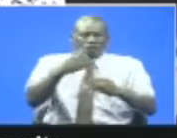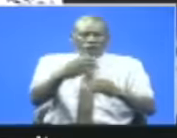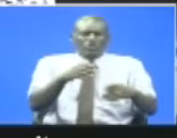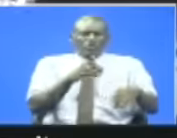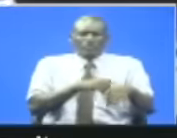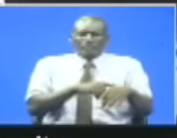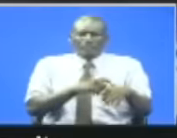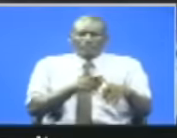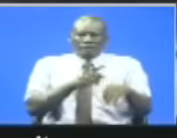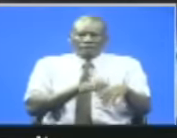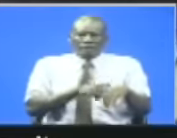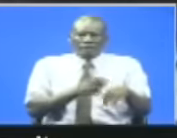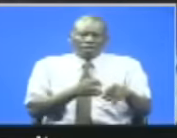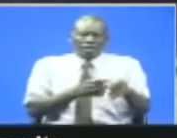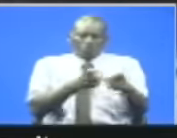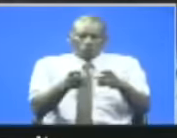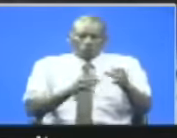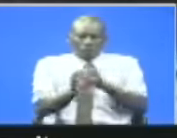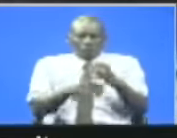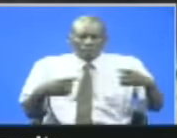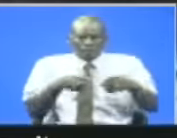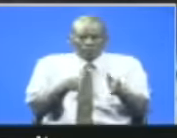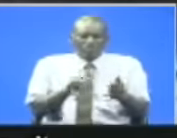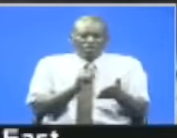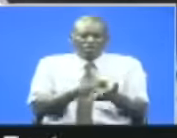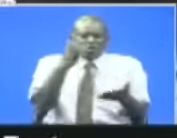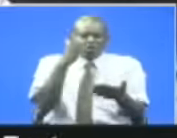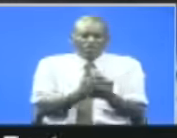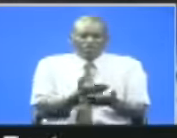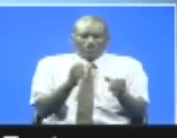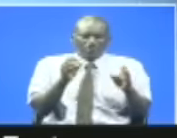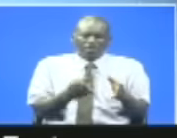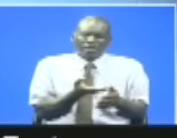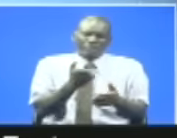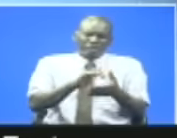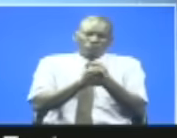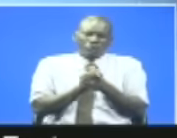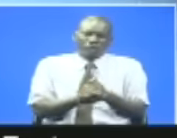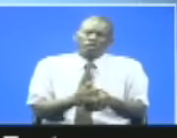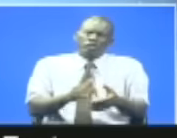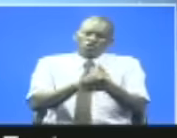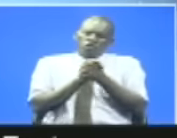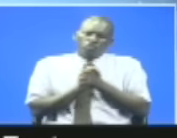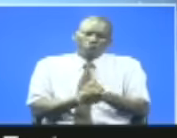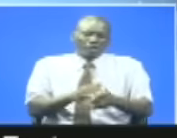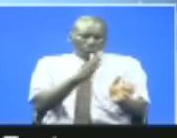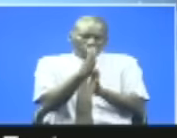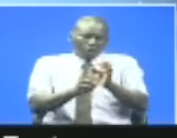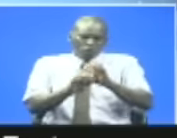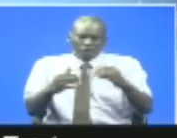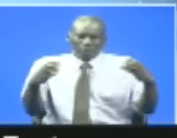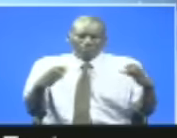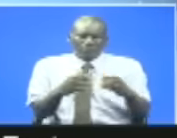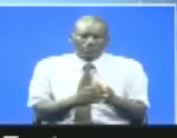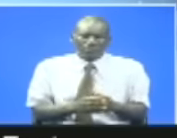the country in a certain way. Okay. That guarantee is not quite there. It is the Jubilee has, and these messages Jubilee has are put his house in order. Look gentlemen, here.